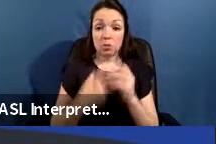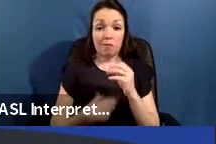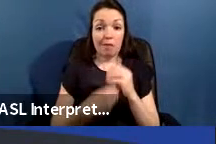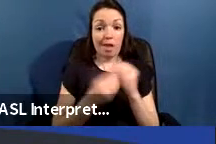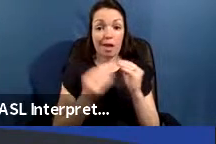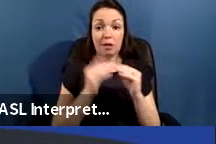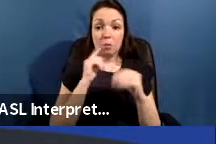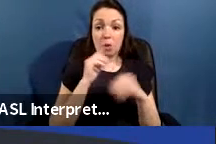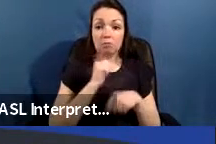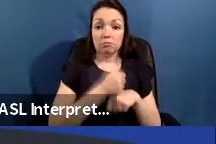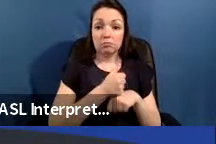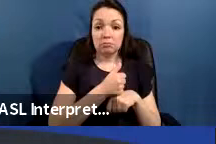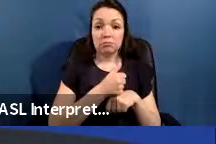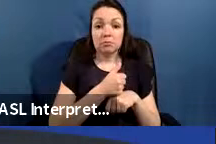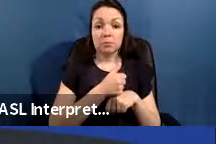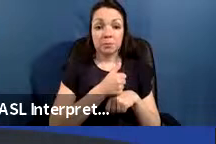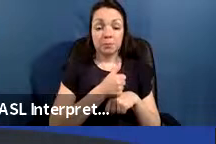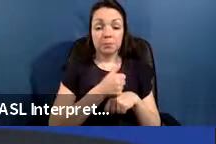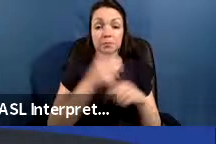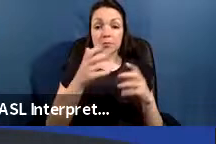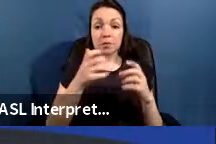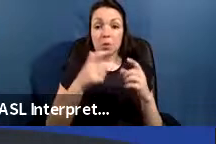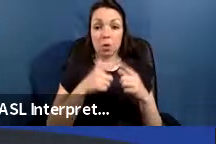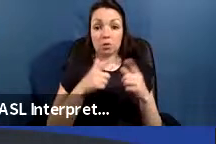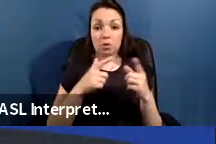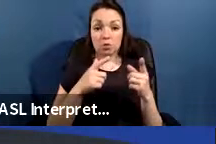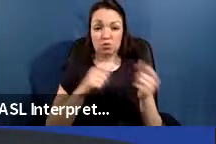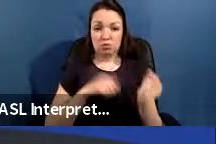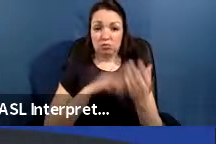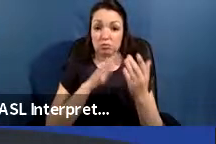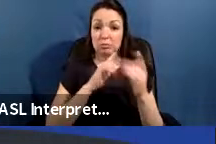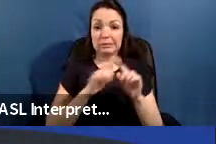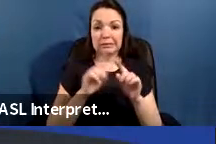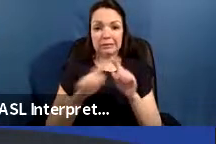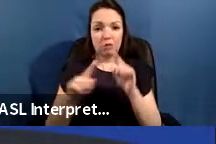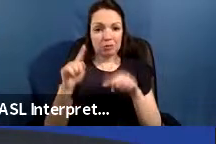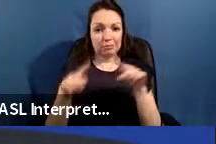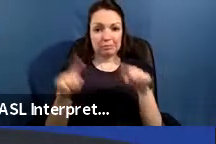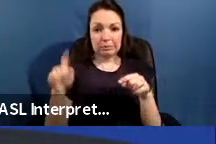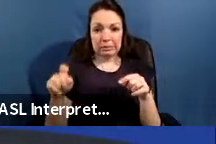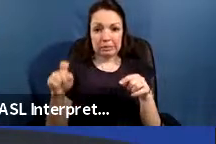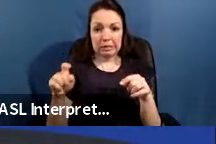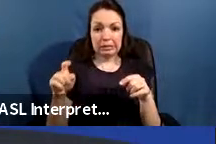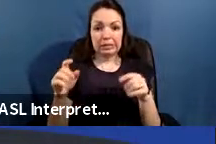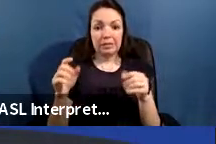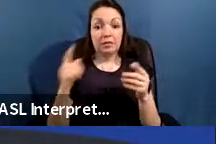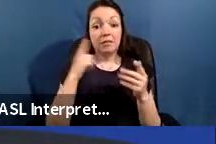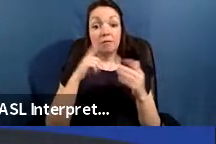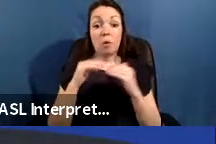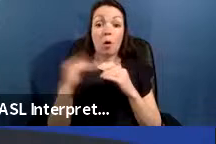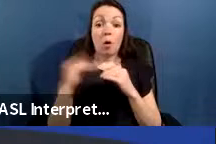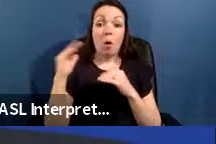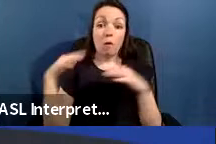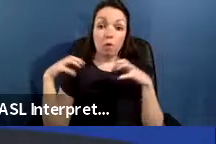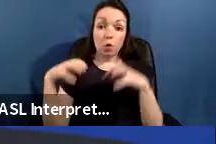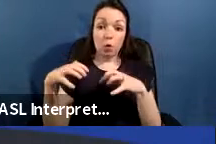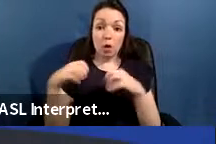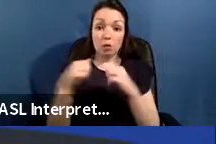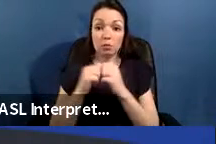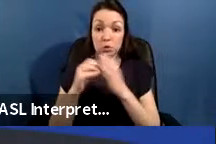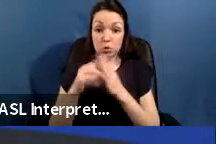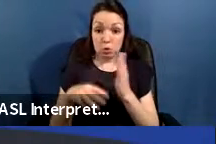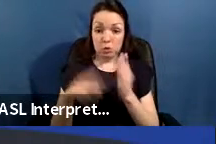CPS portfolio to address various needs, including relieving overcrowding by providing additional